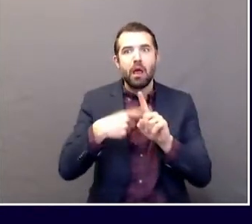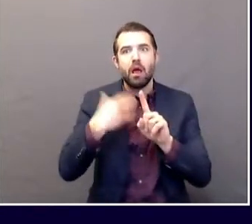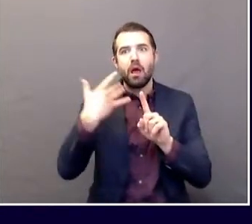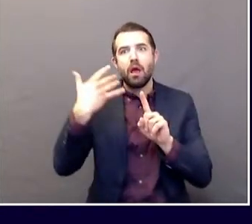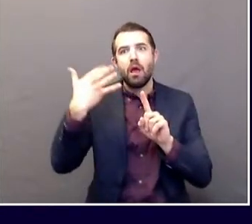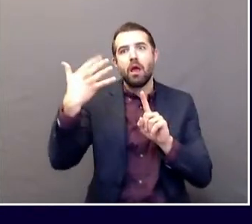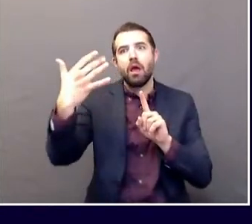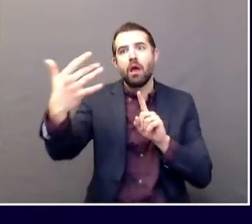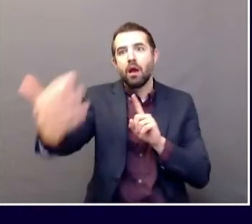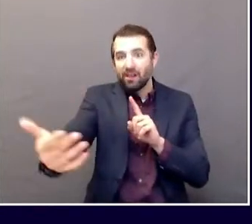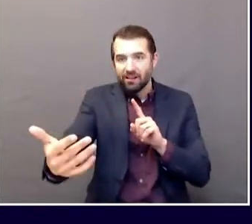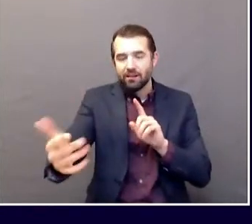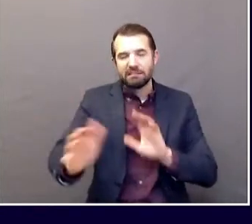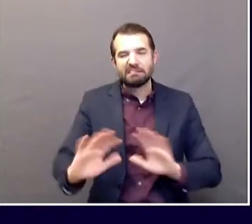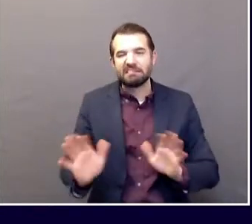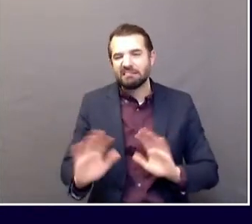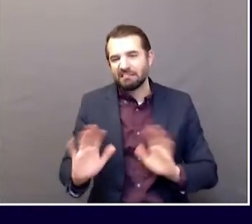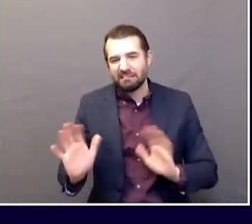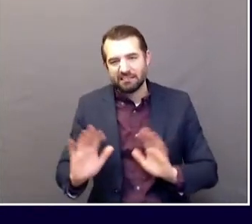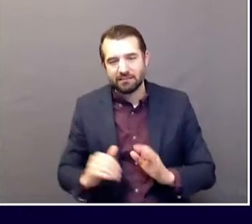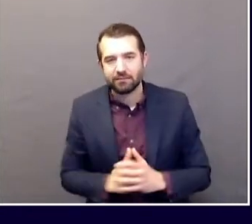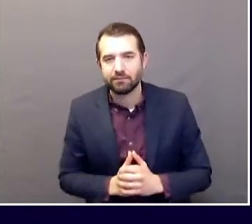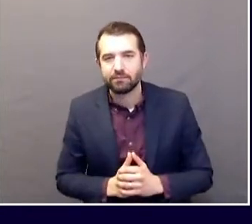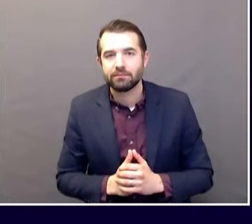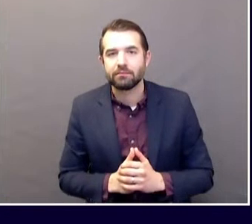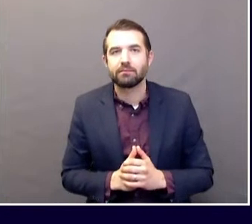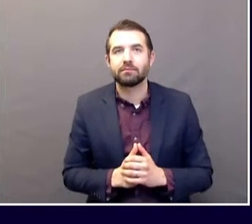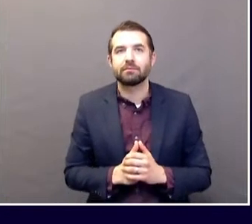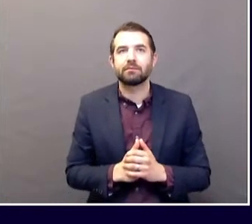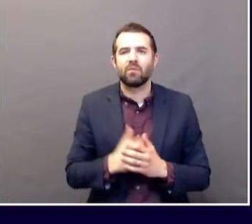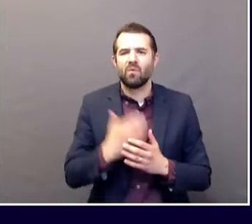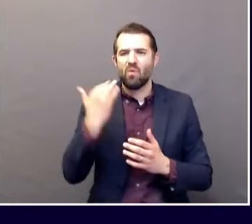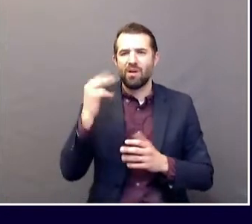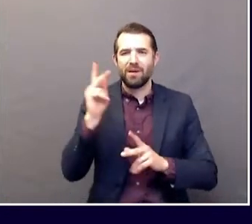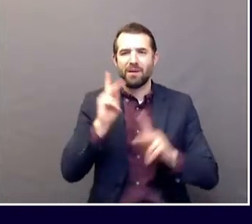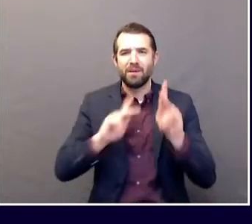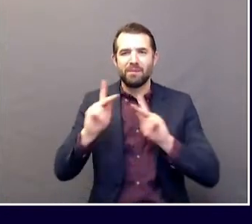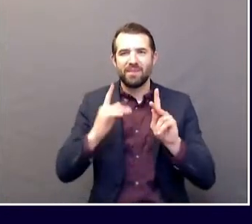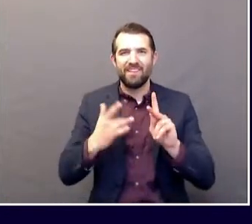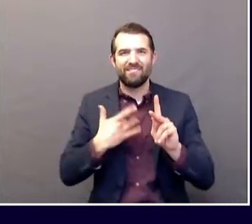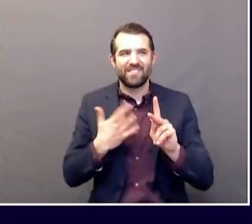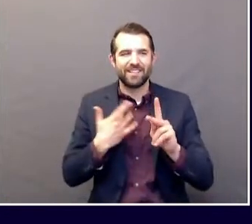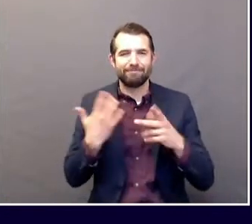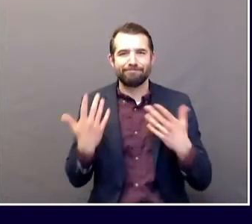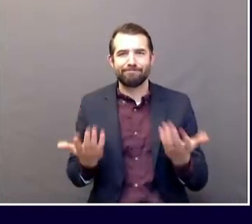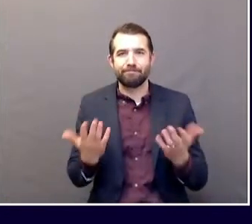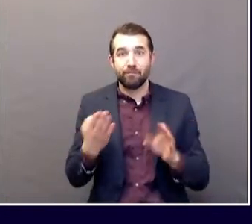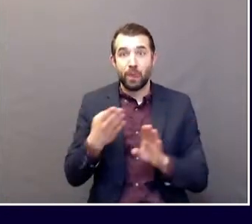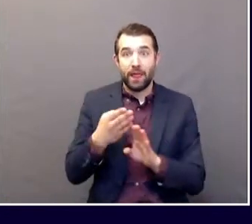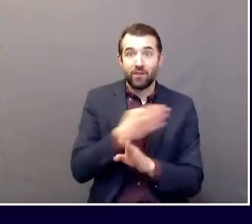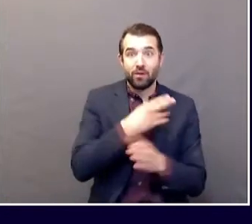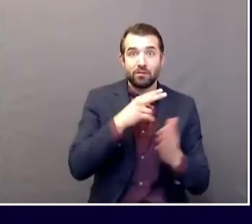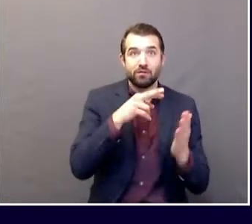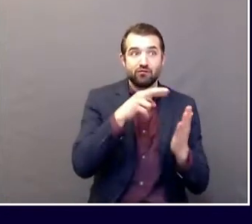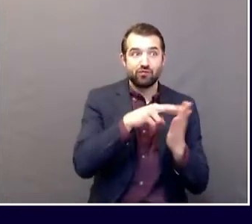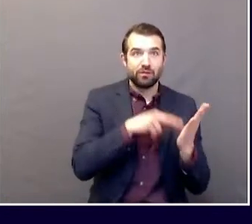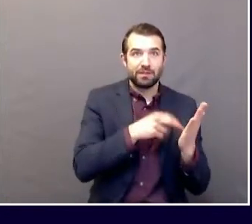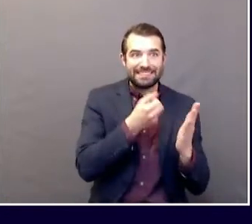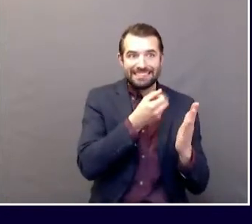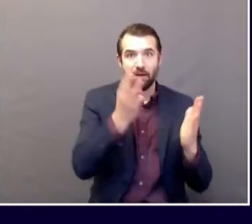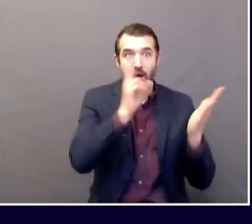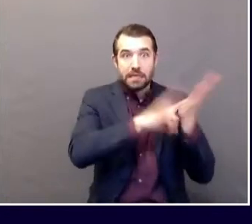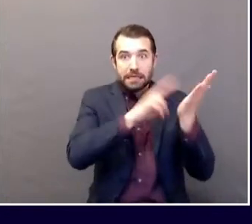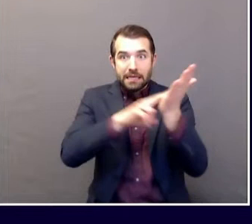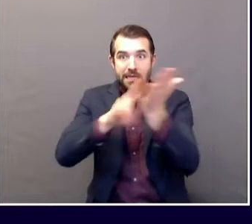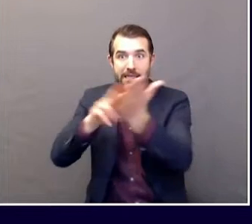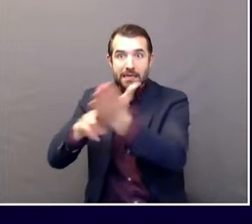is available for their group, it leads to various disconnects. People may pre-register in multiple locations, so on and so forth.